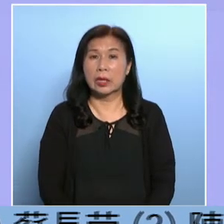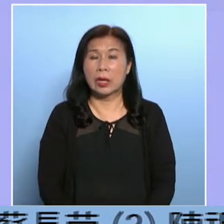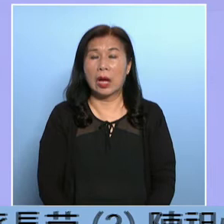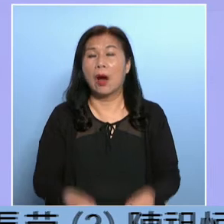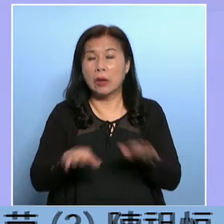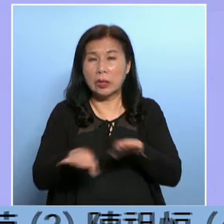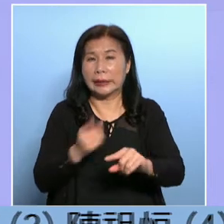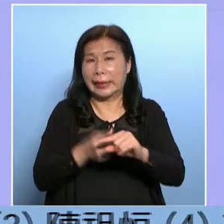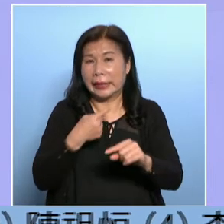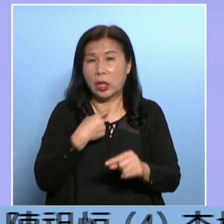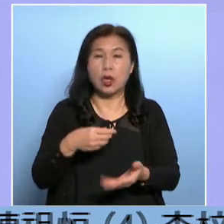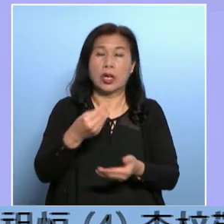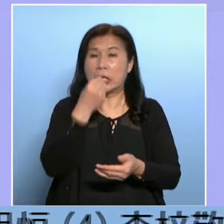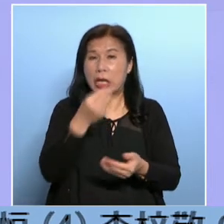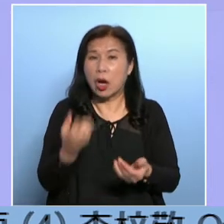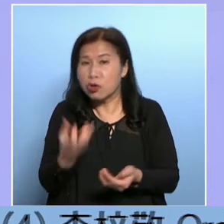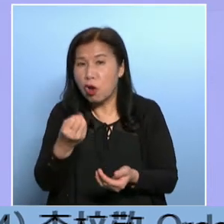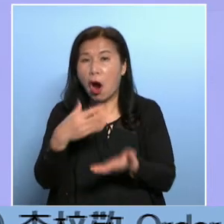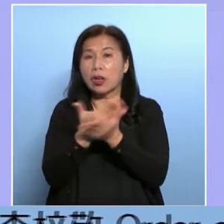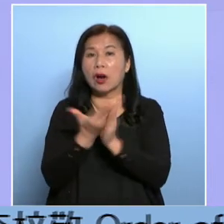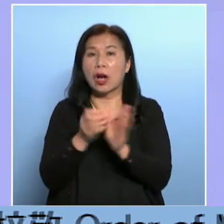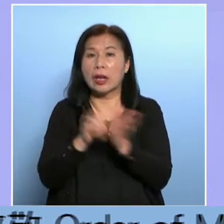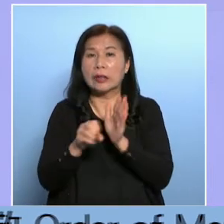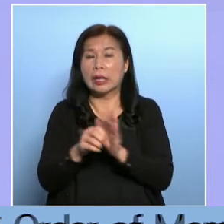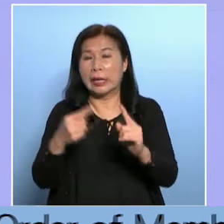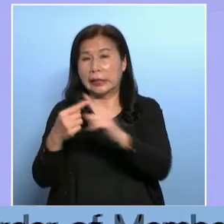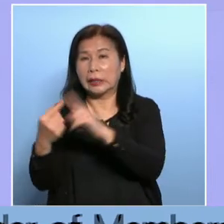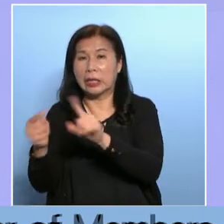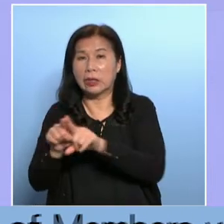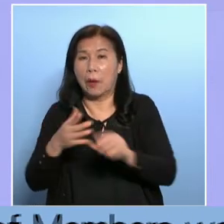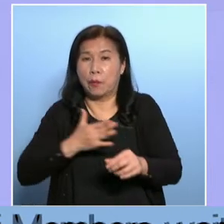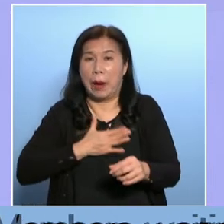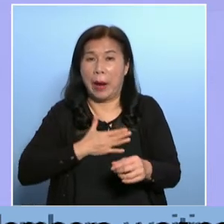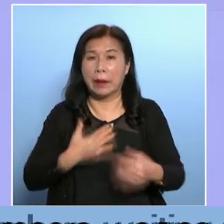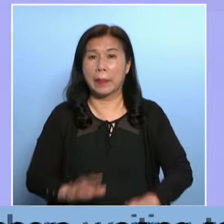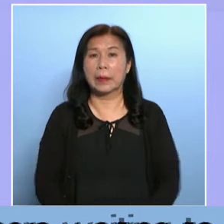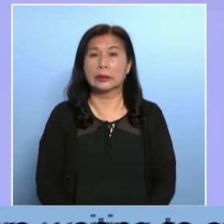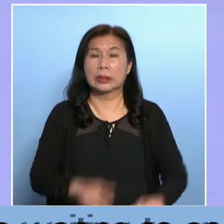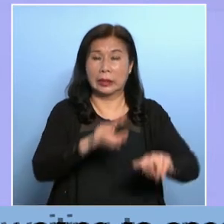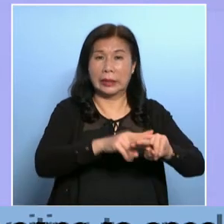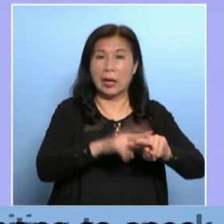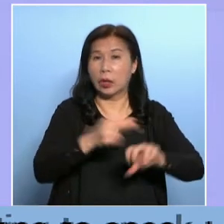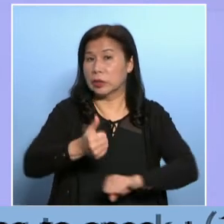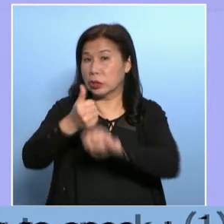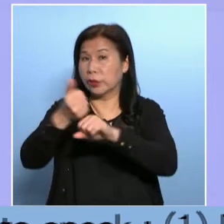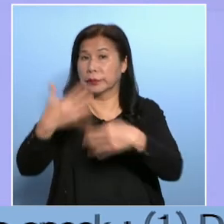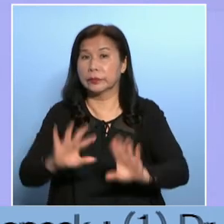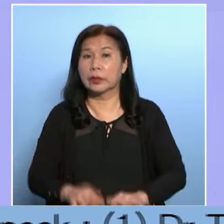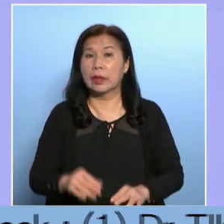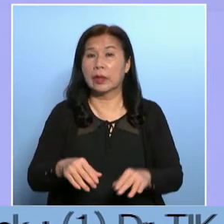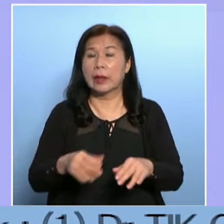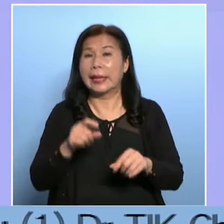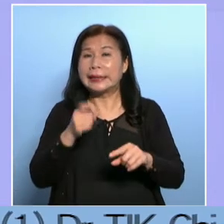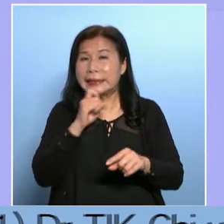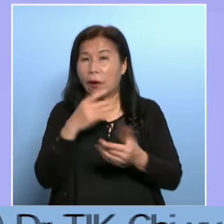Well, our daily supplies were disrupted due to the shortage of cross-boundary truck drivers. With support of the